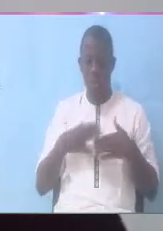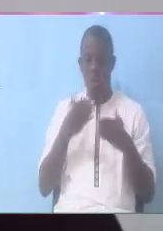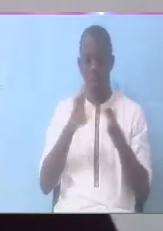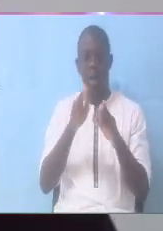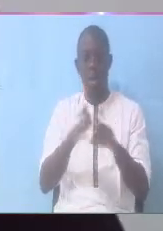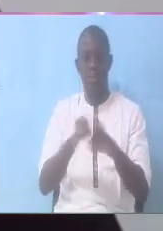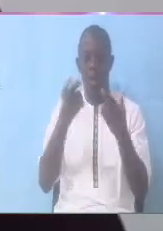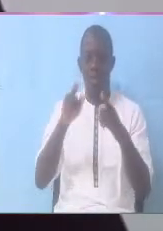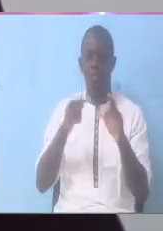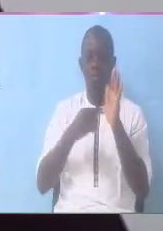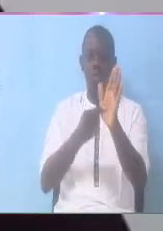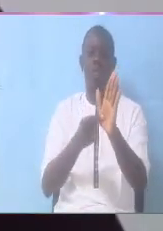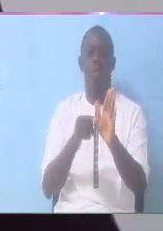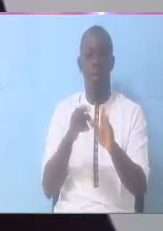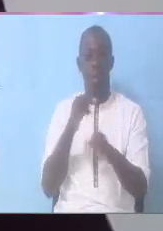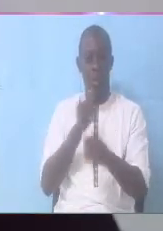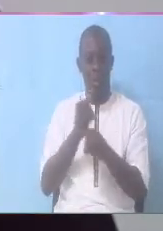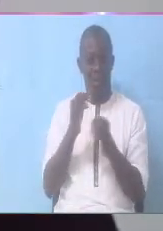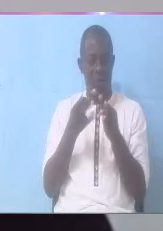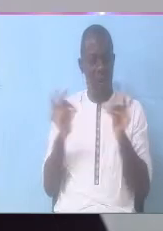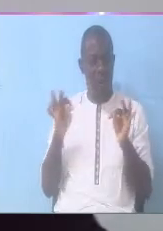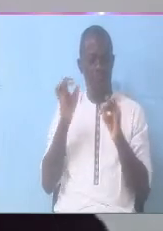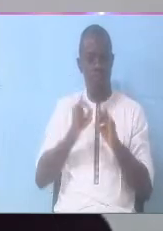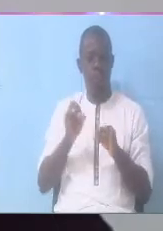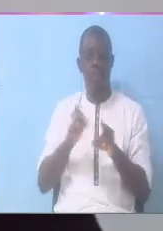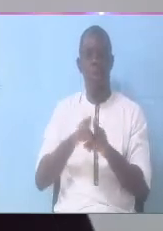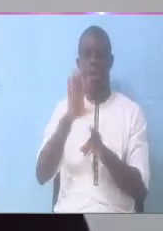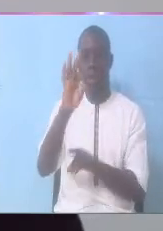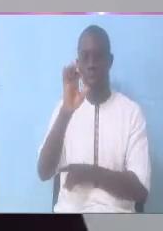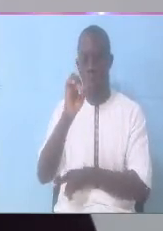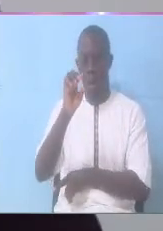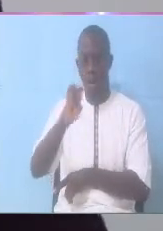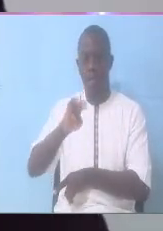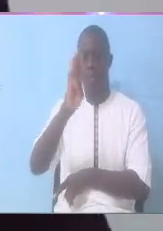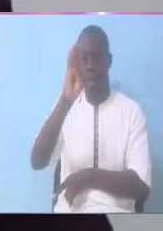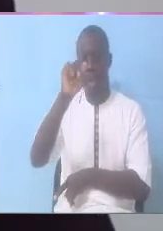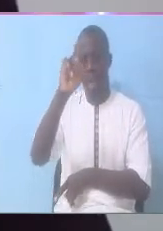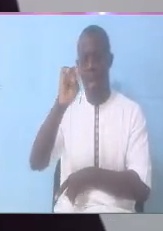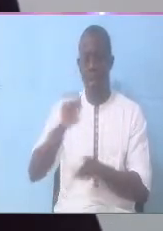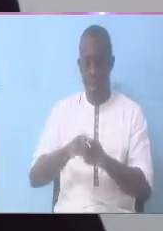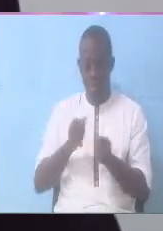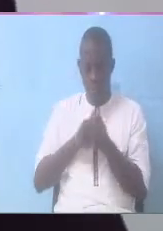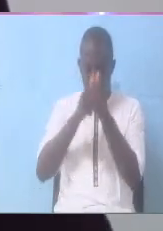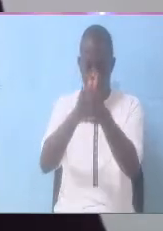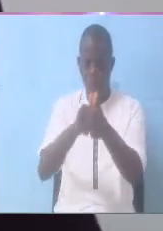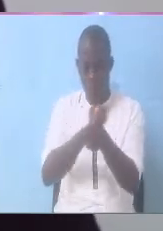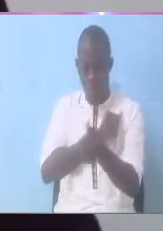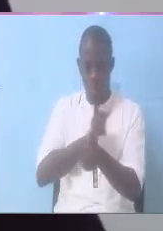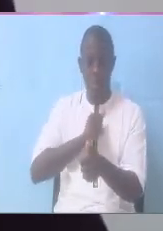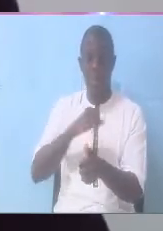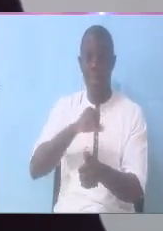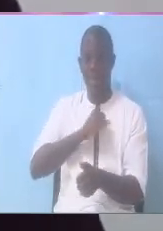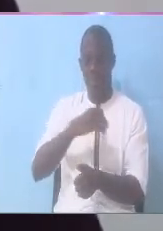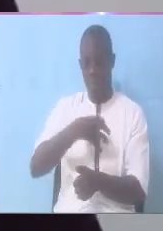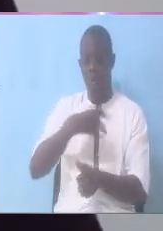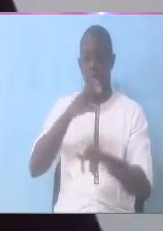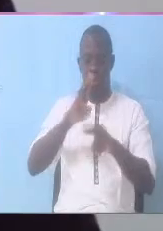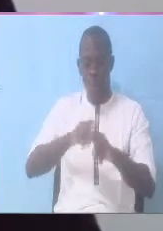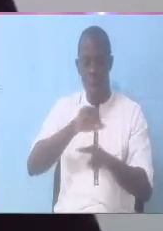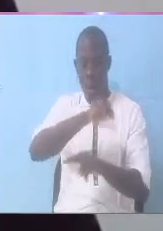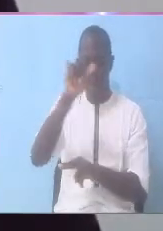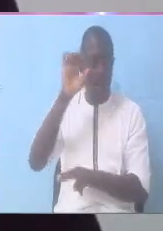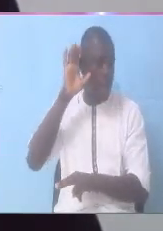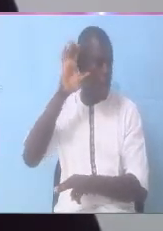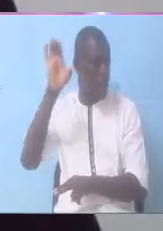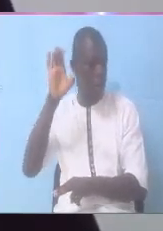I was the order, I was going inside. Tumbul followed us there. And then he wanted to listen. Aduniaju